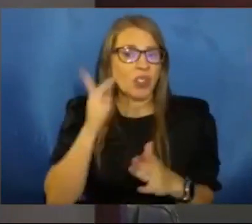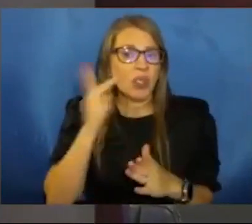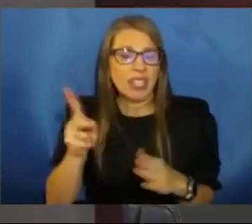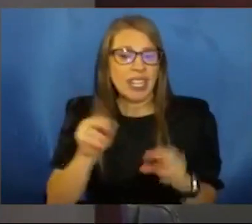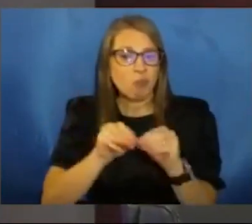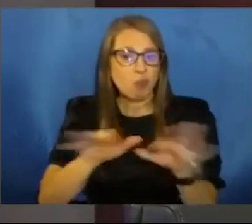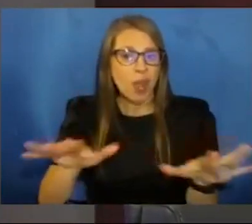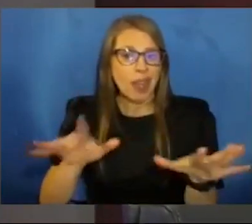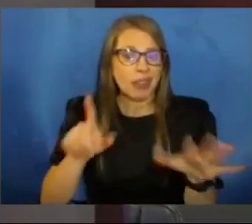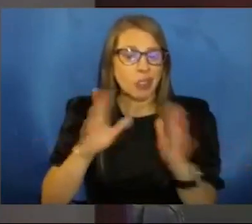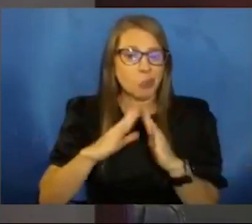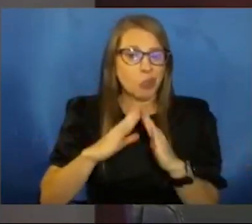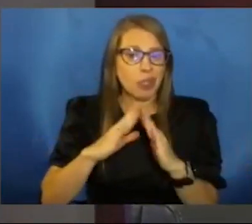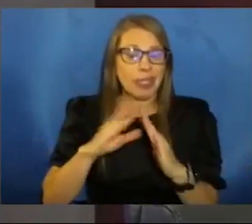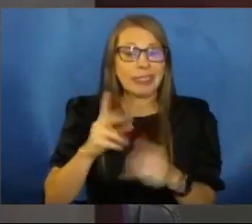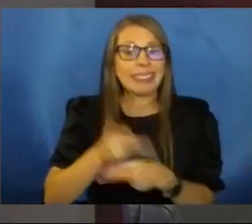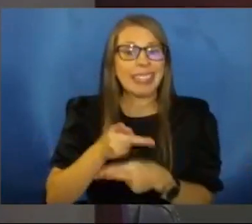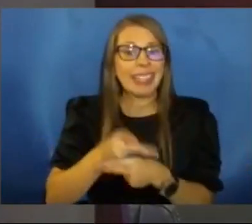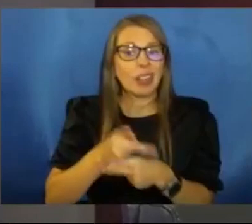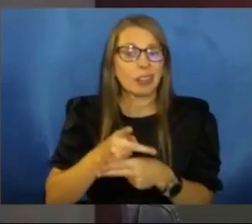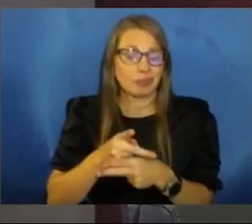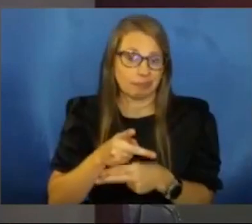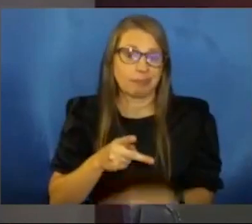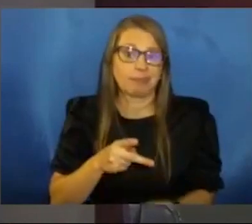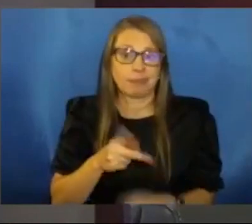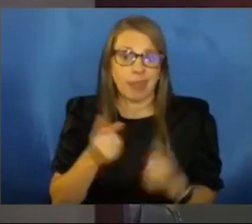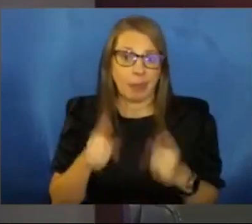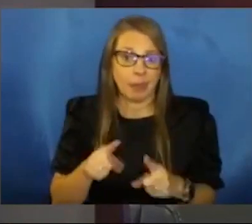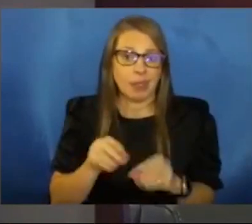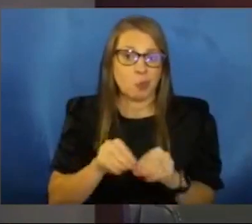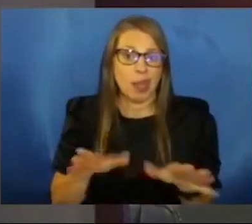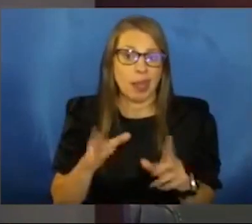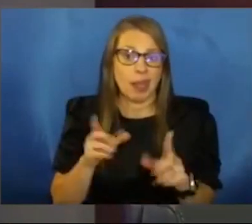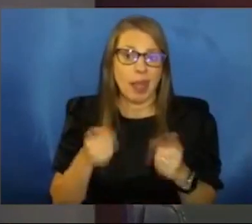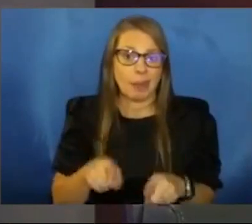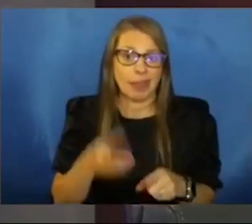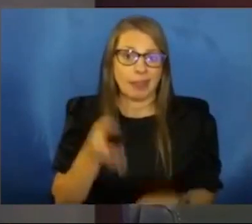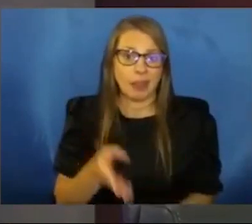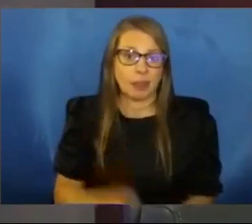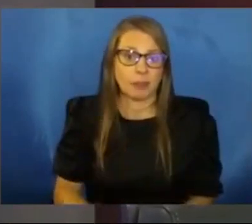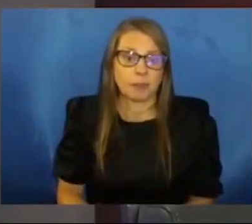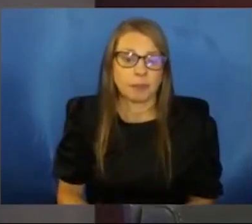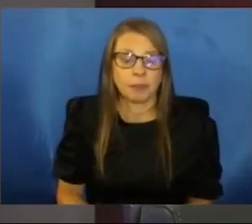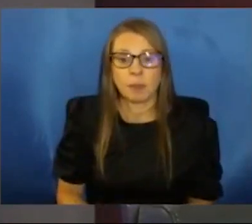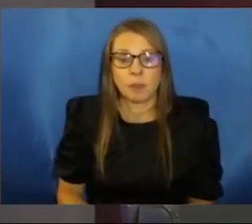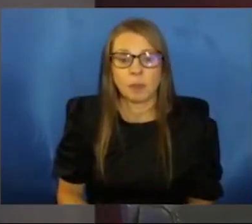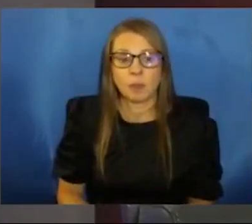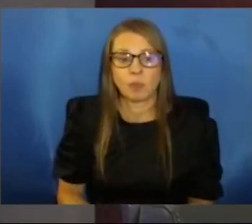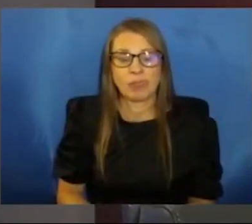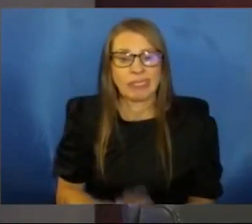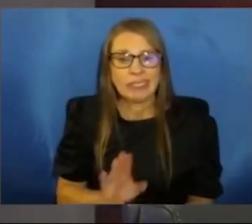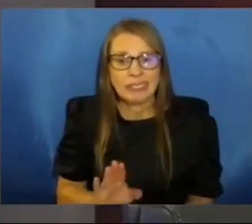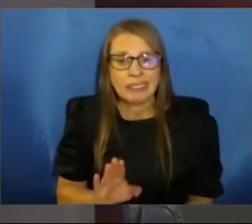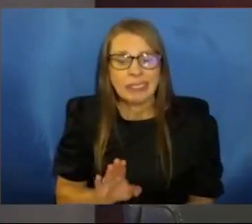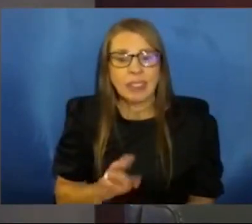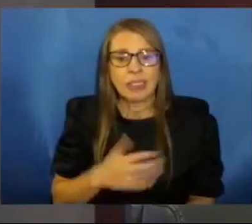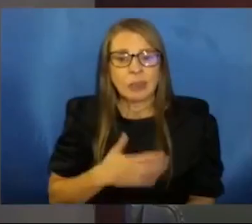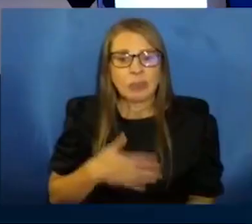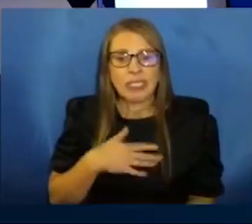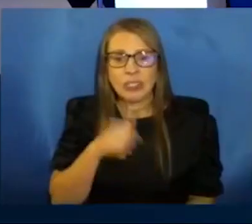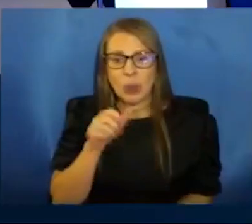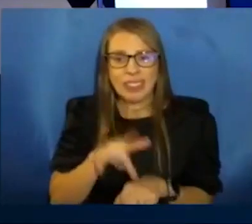strain of SARS-CoV-2, now with Delta, I think the consistent messaging there is that you really do have the highest viral